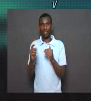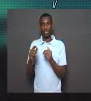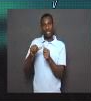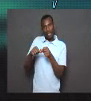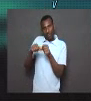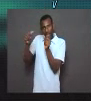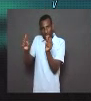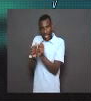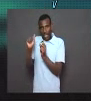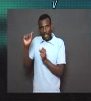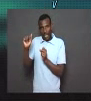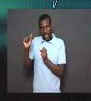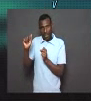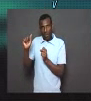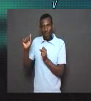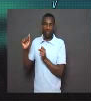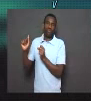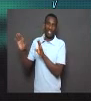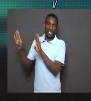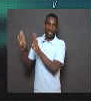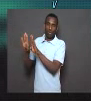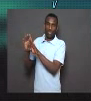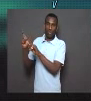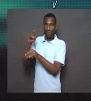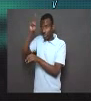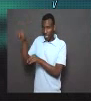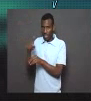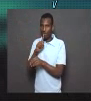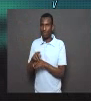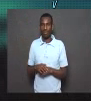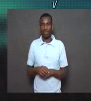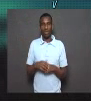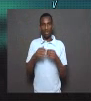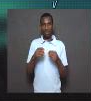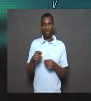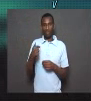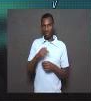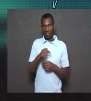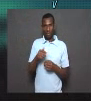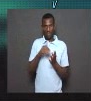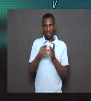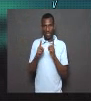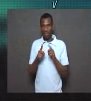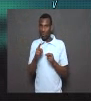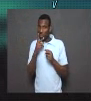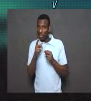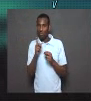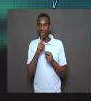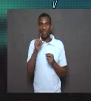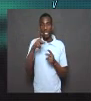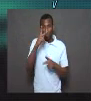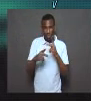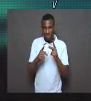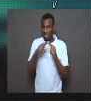to the area of the enclosed cycle. We will examine these